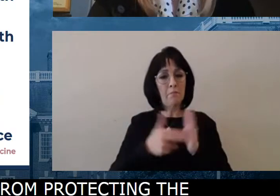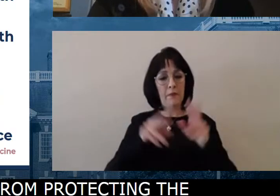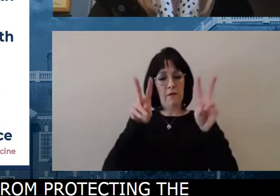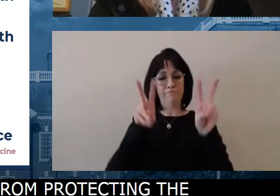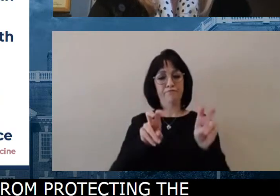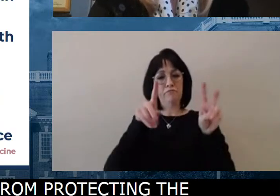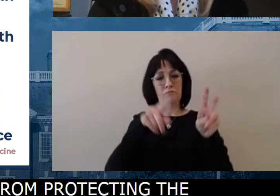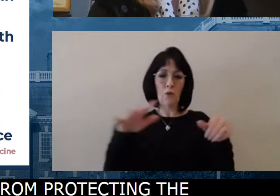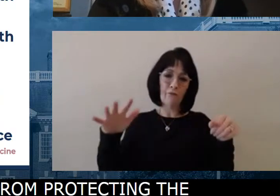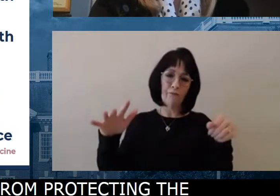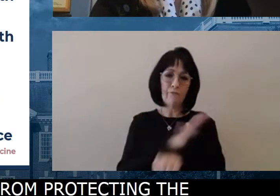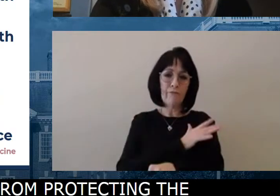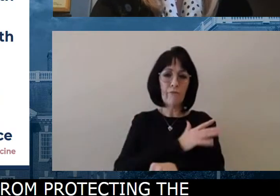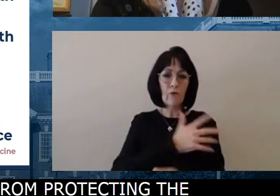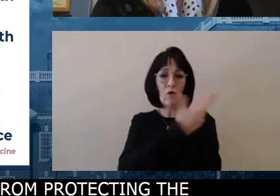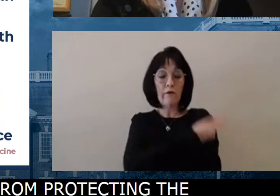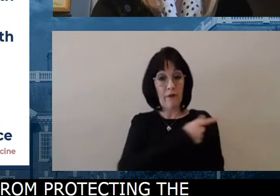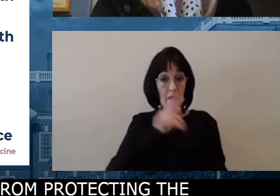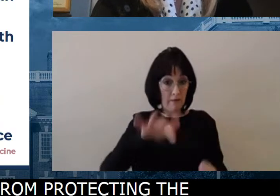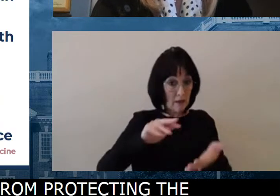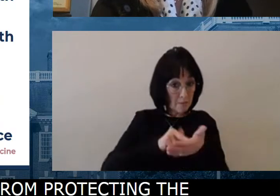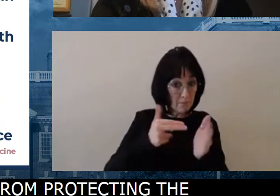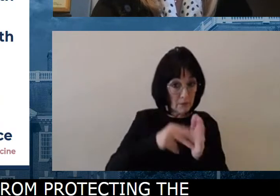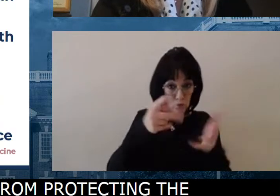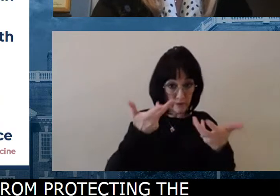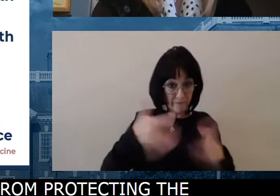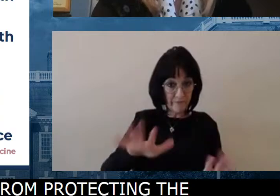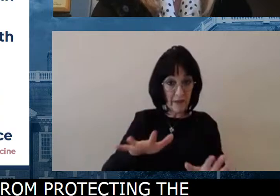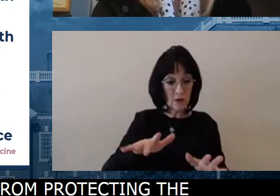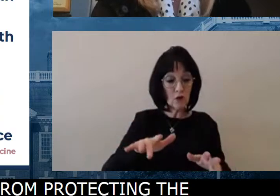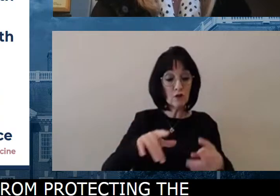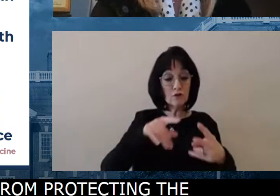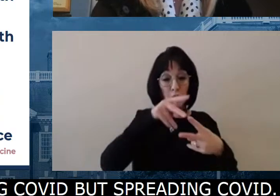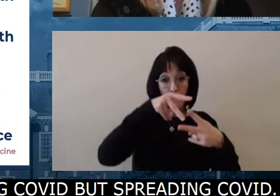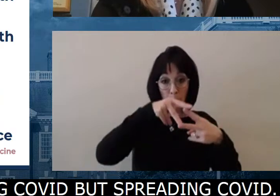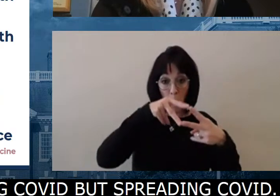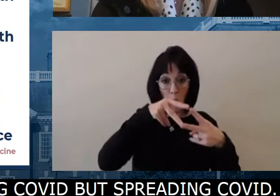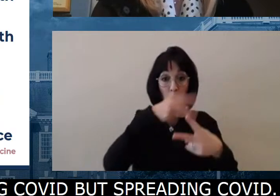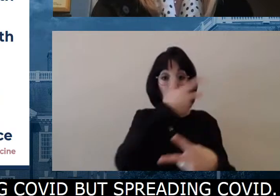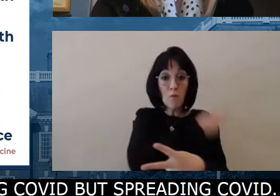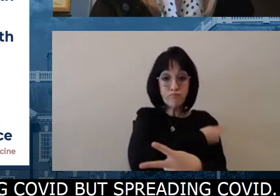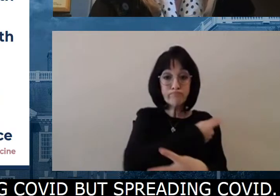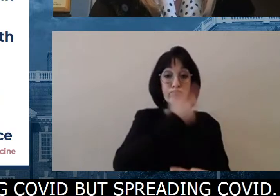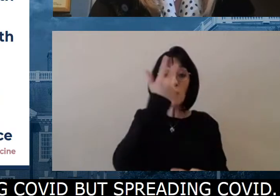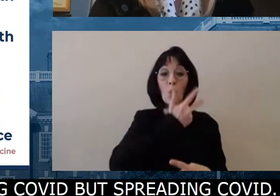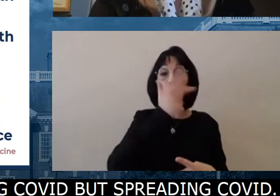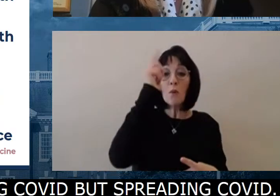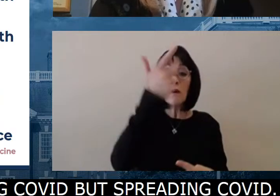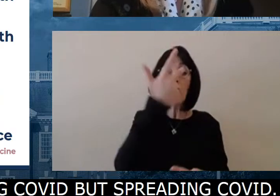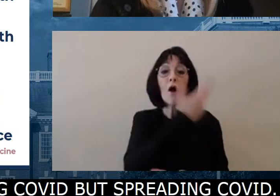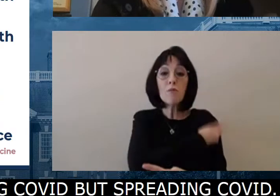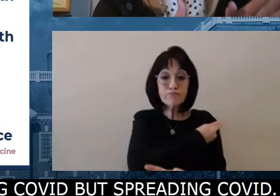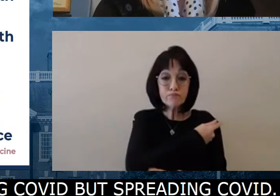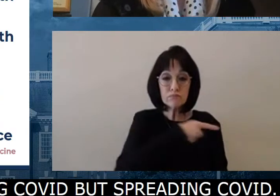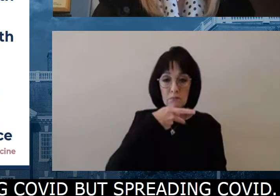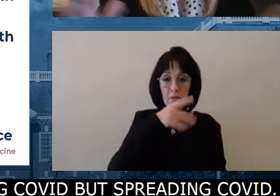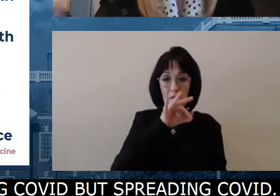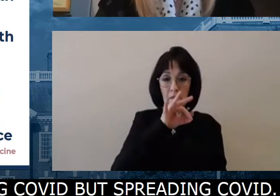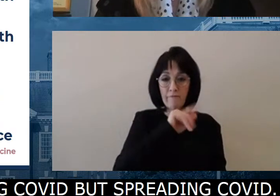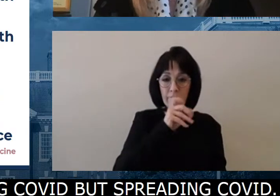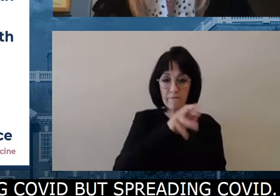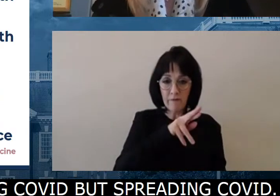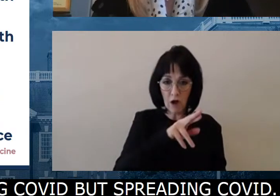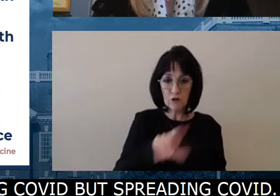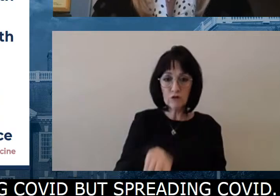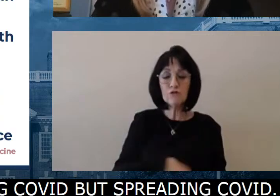means you've either had your second dose of Pfizer or of Moderna, or your single dose of Johnson & Johnson